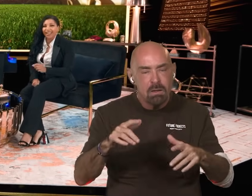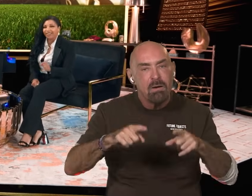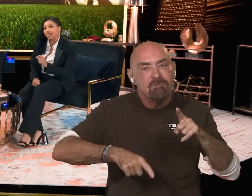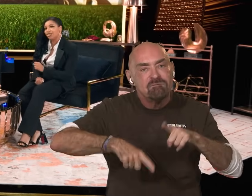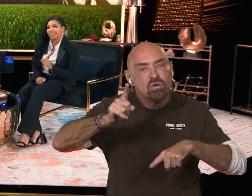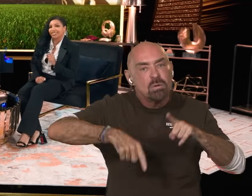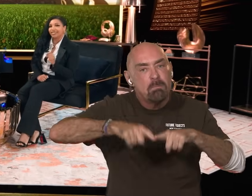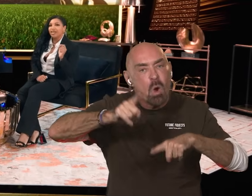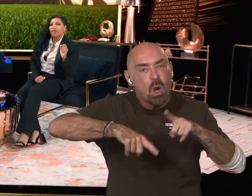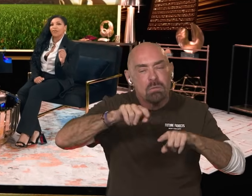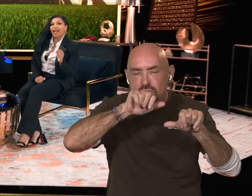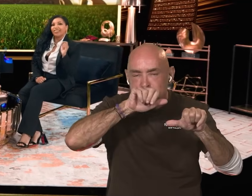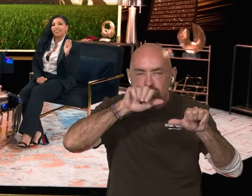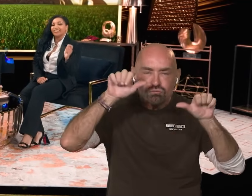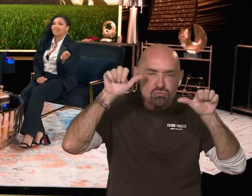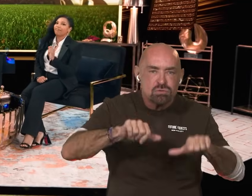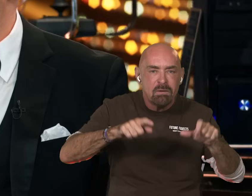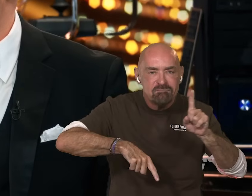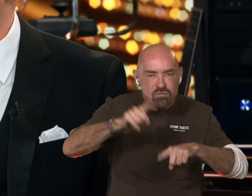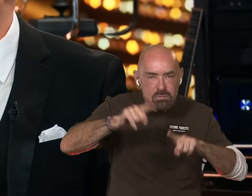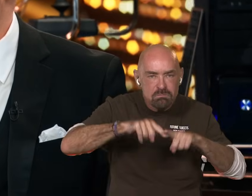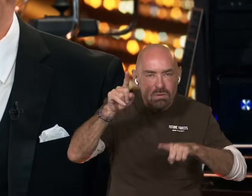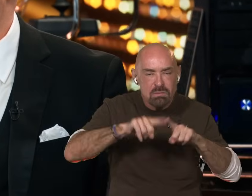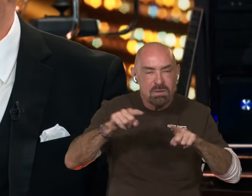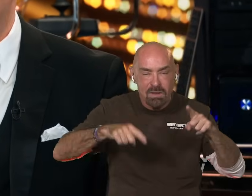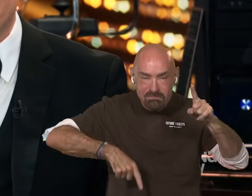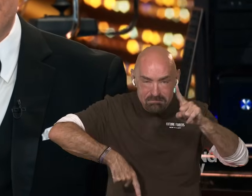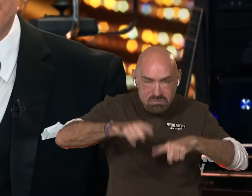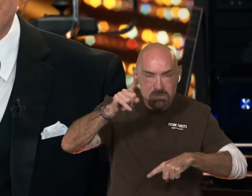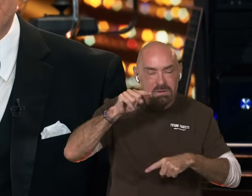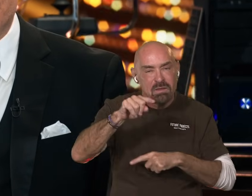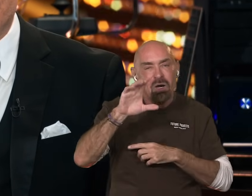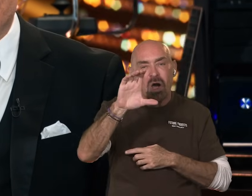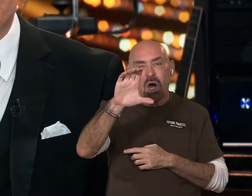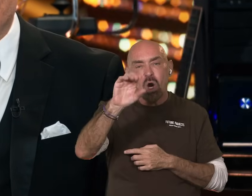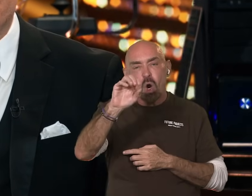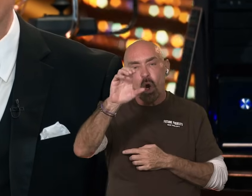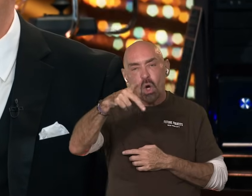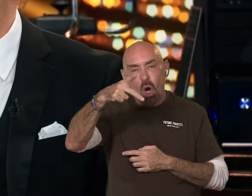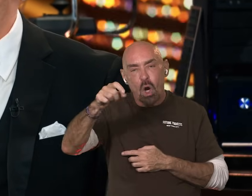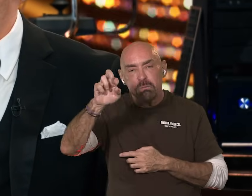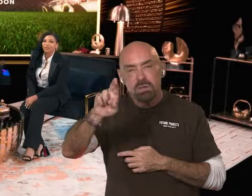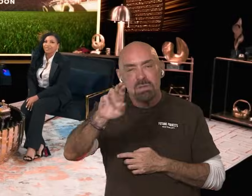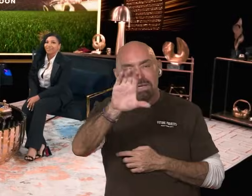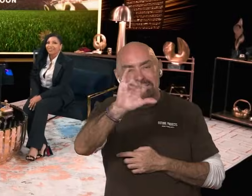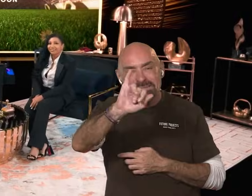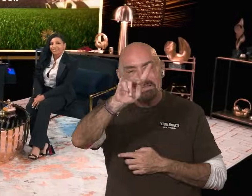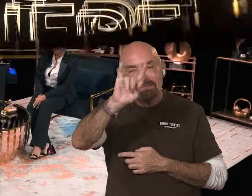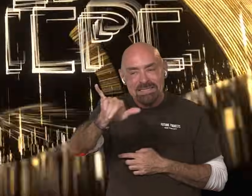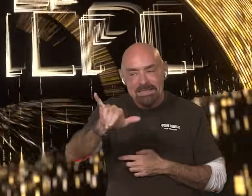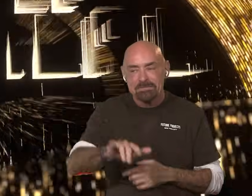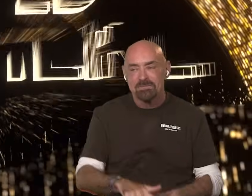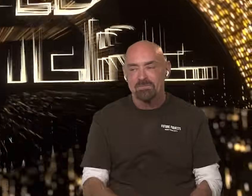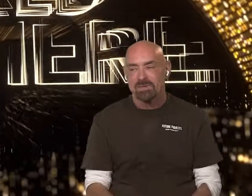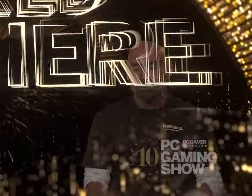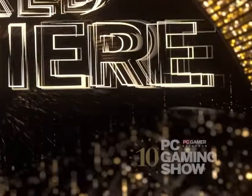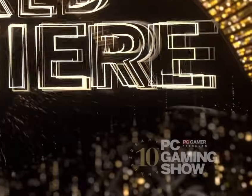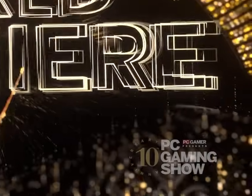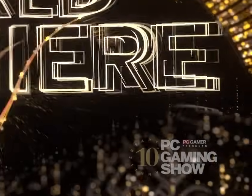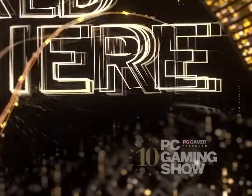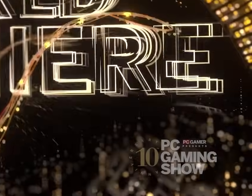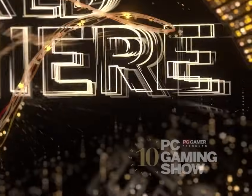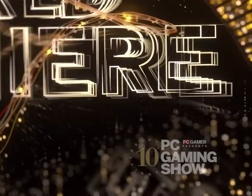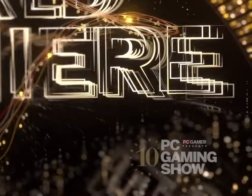security, and logistics for athletes and fans in football tycoon game Coppa City. Here's the world premiere trailer.